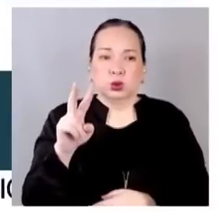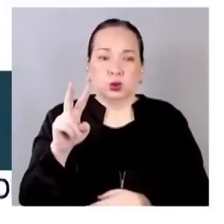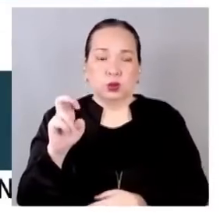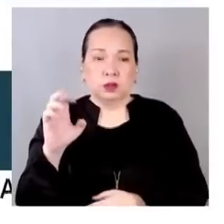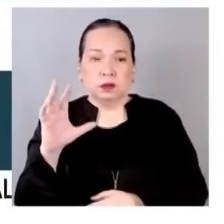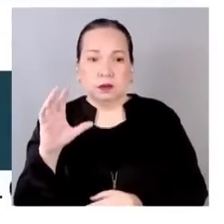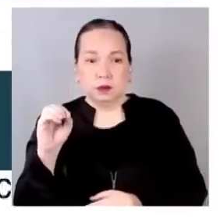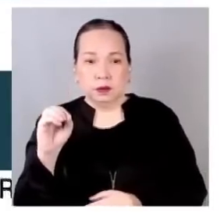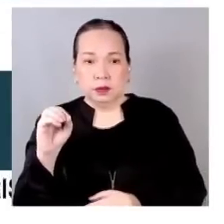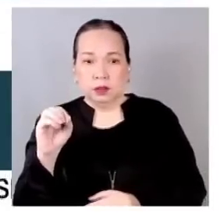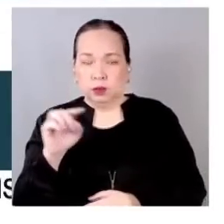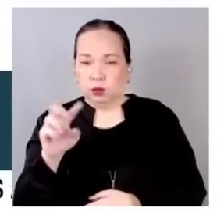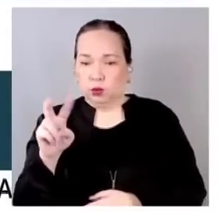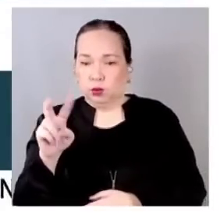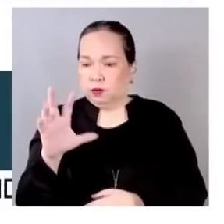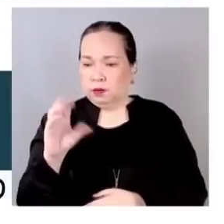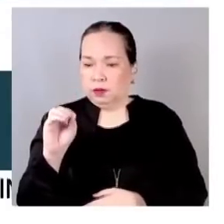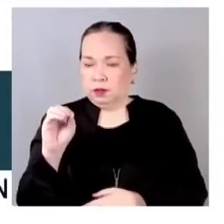per square.